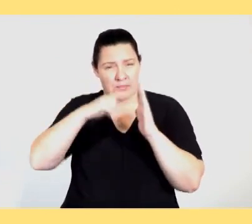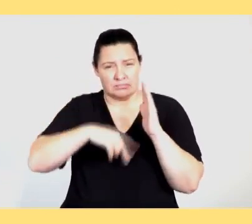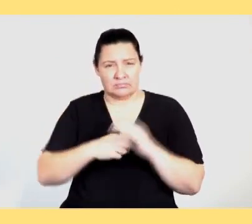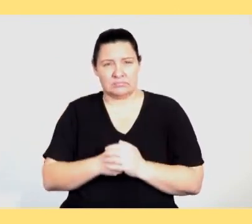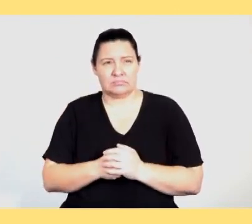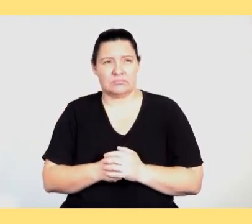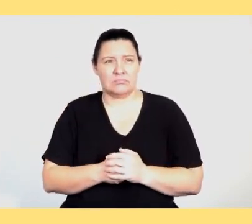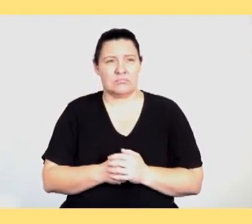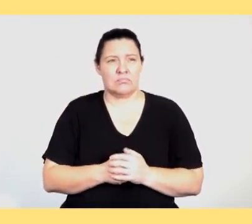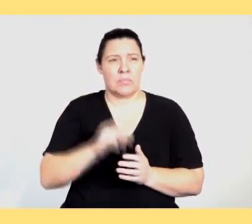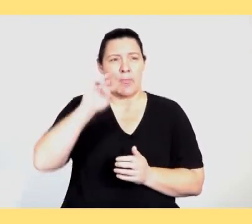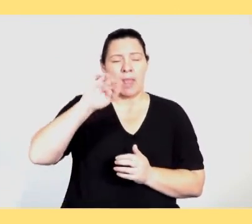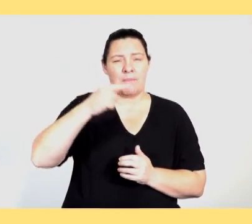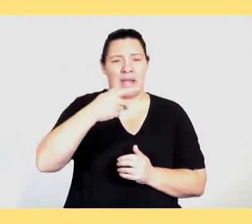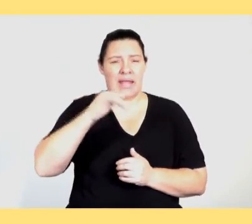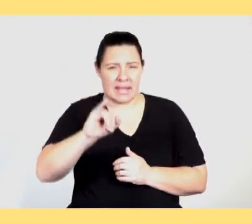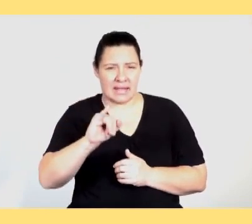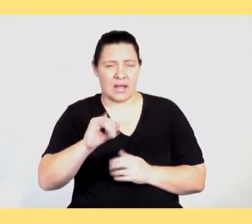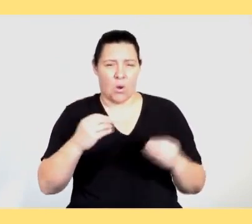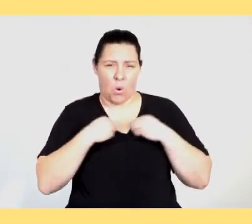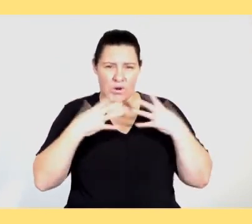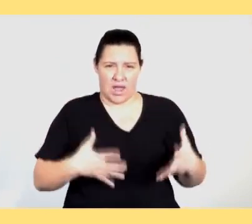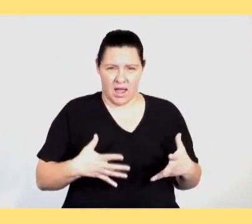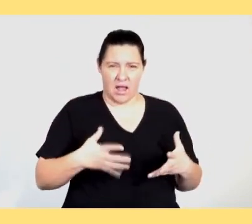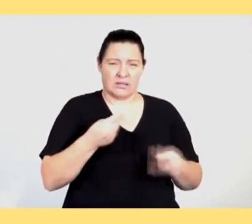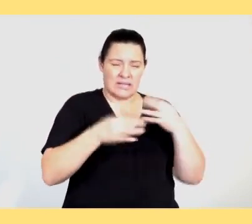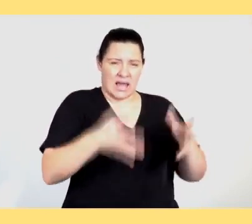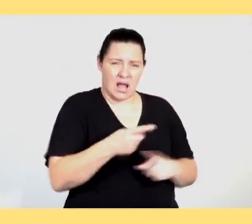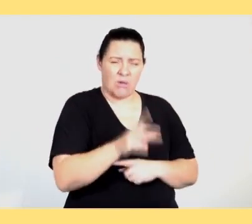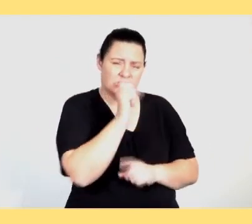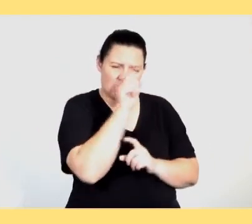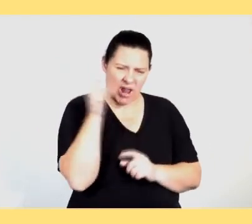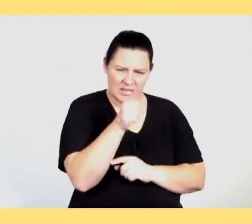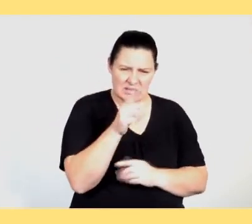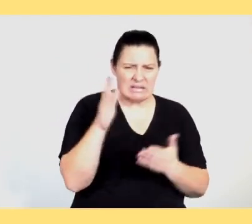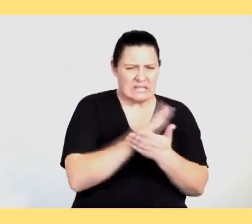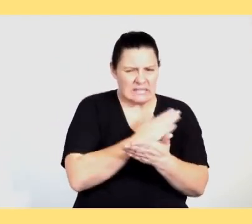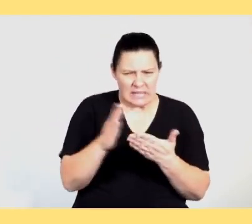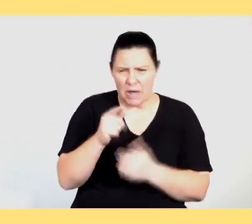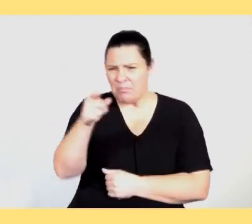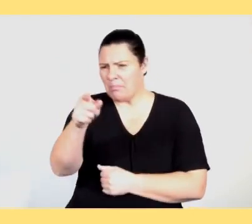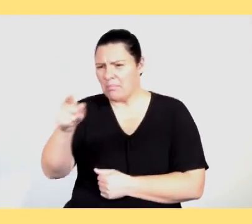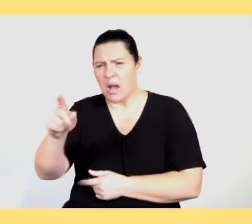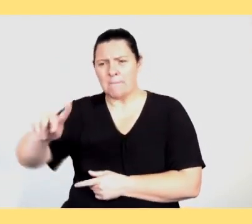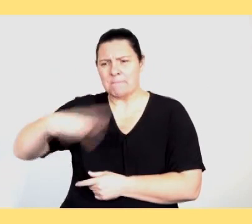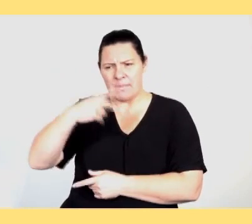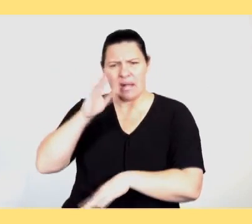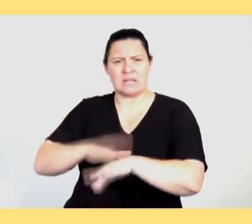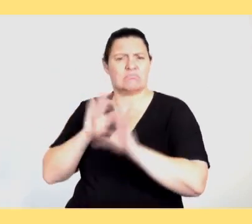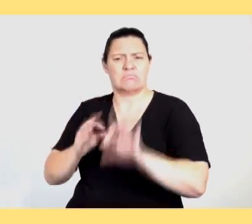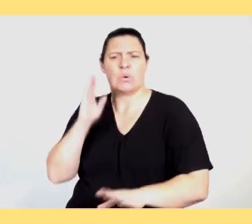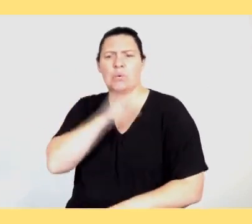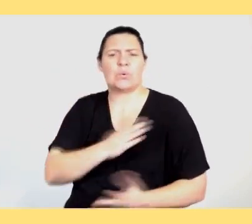reads, Maggie, the owner of Maggie Dealers, has realized that some of her credit customers are not paying on